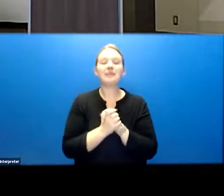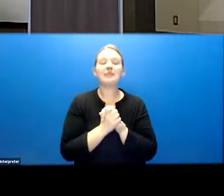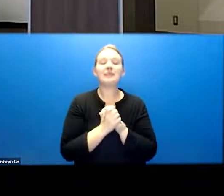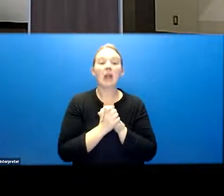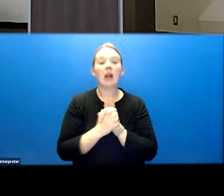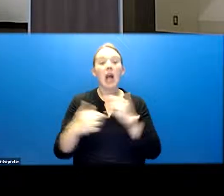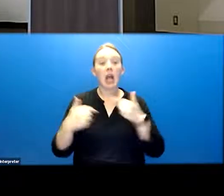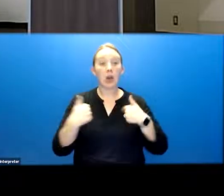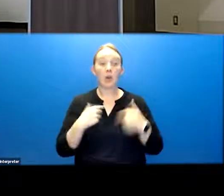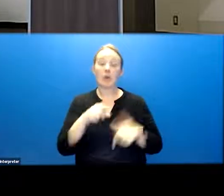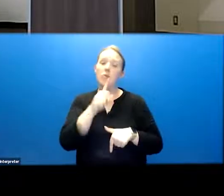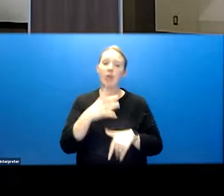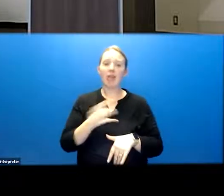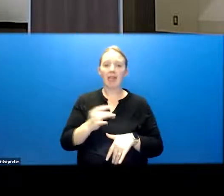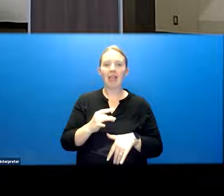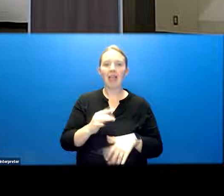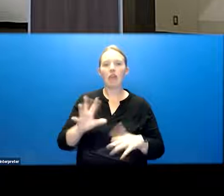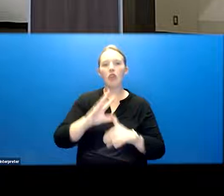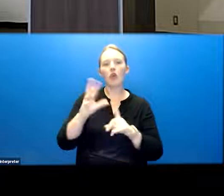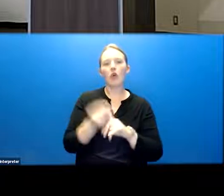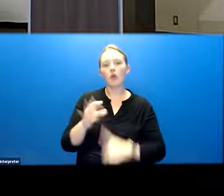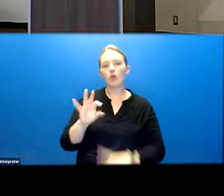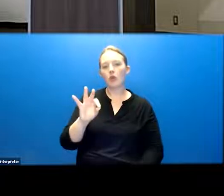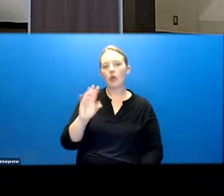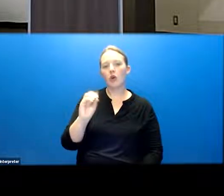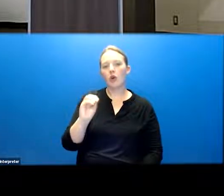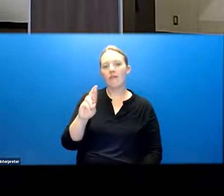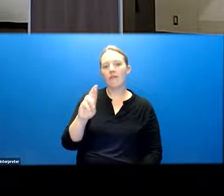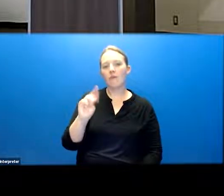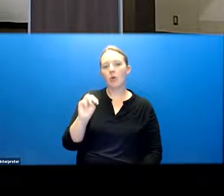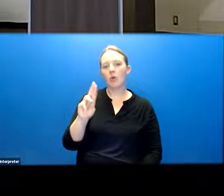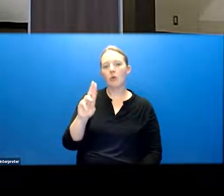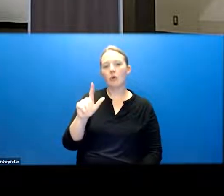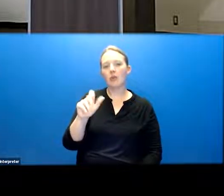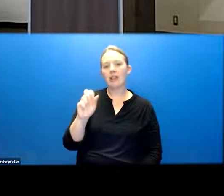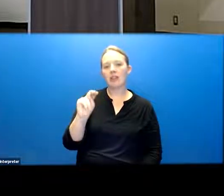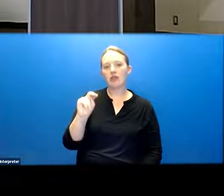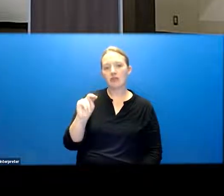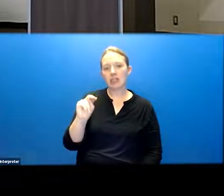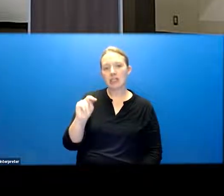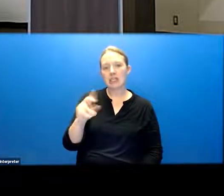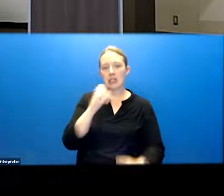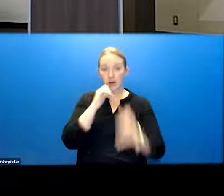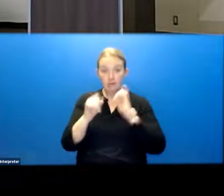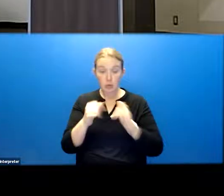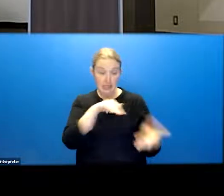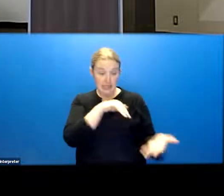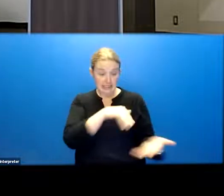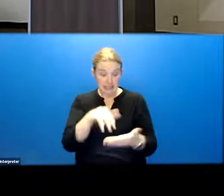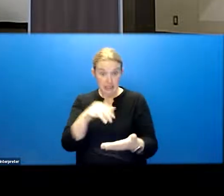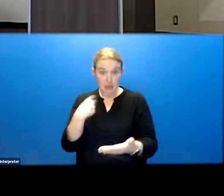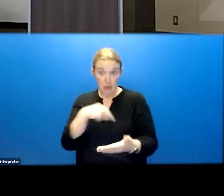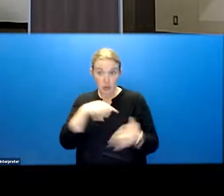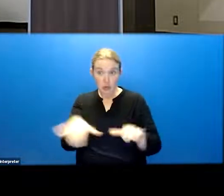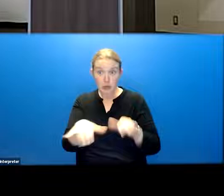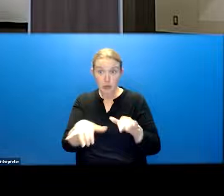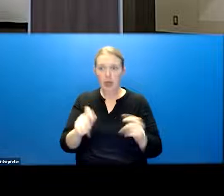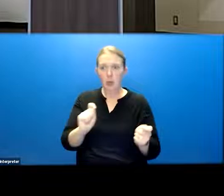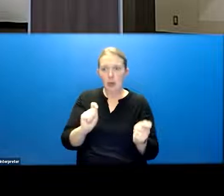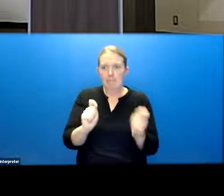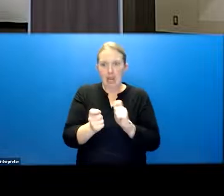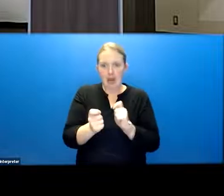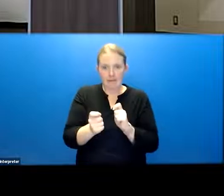So I really like the cultural formulation interview. And in a study that we're doing, we actually modified the